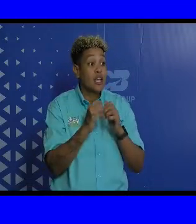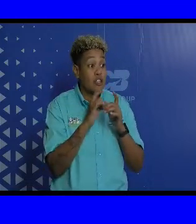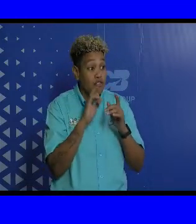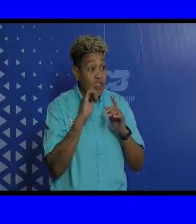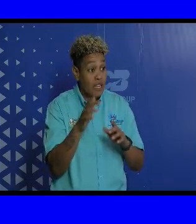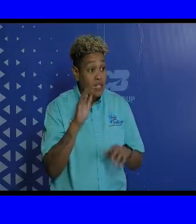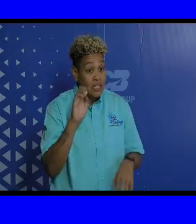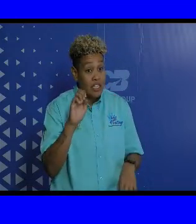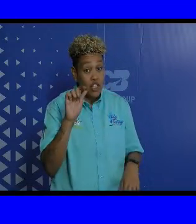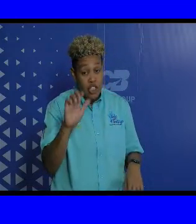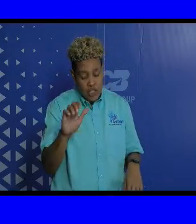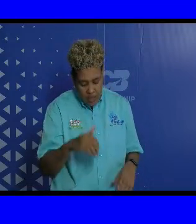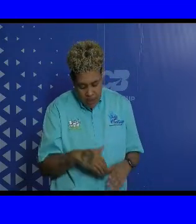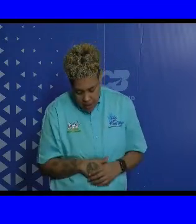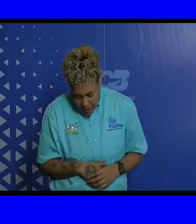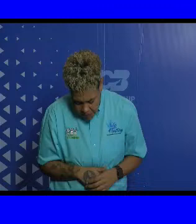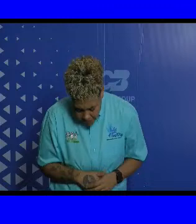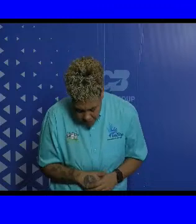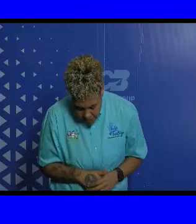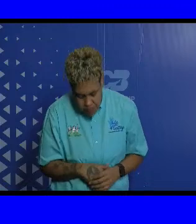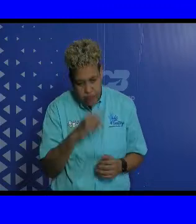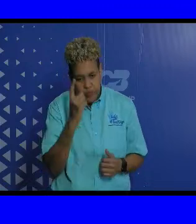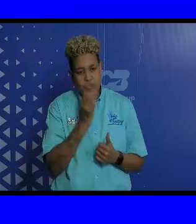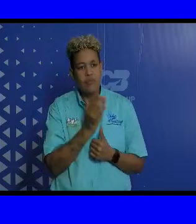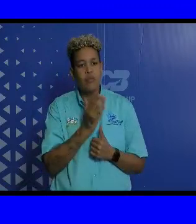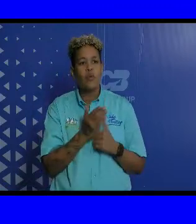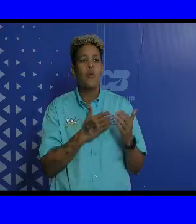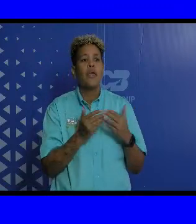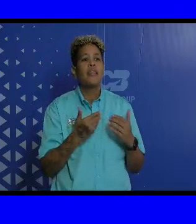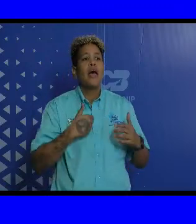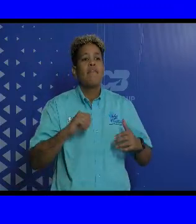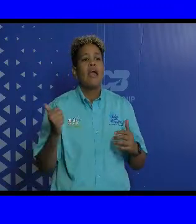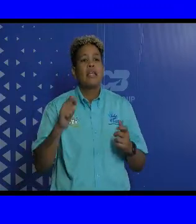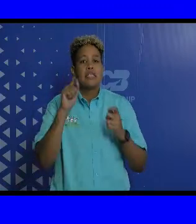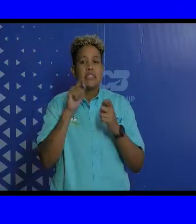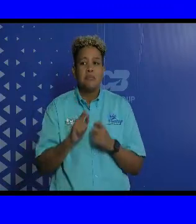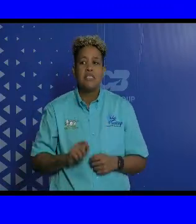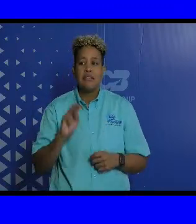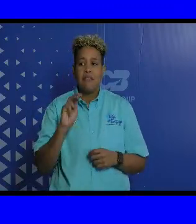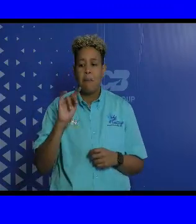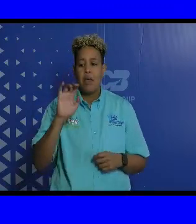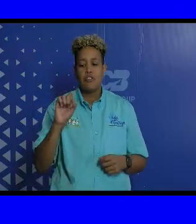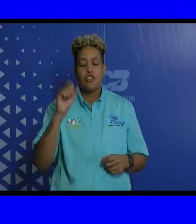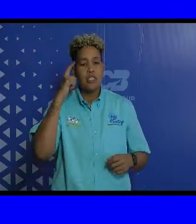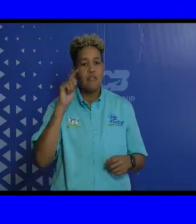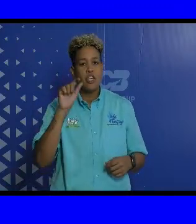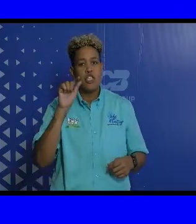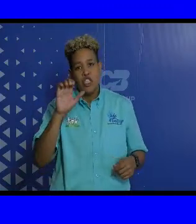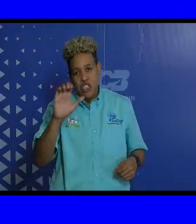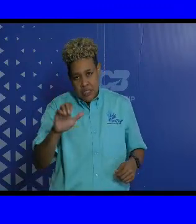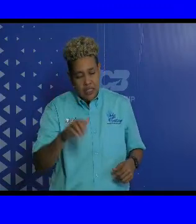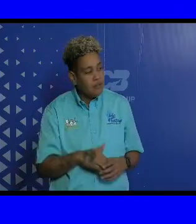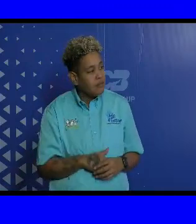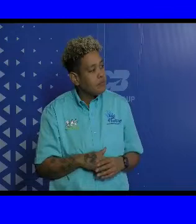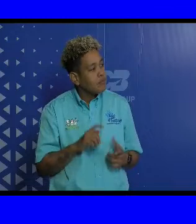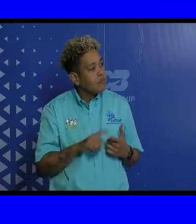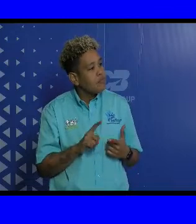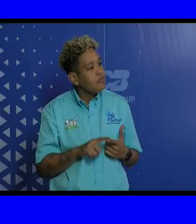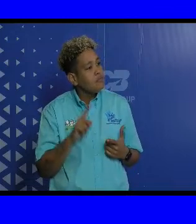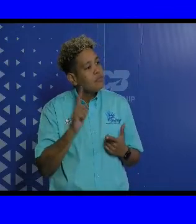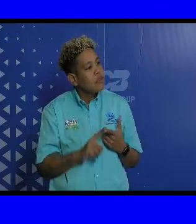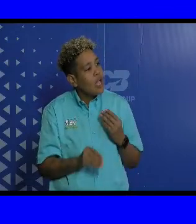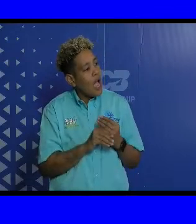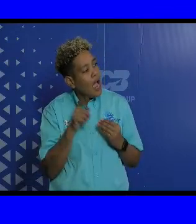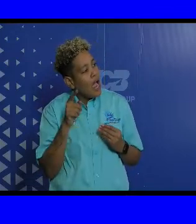respect of EGC. One is whether there are any specific metrics for EGC, and then